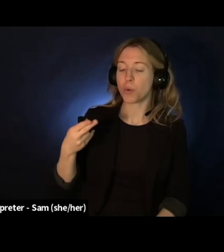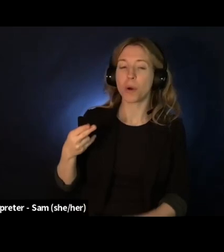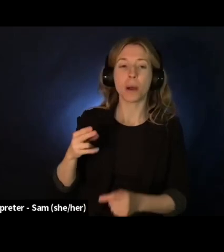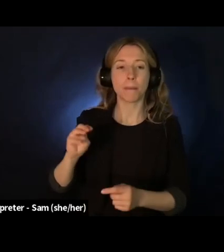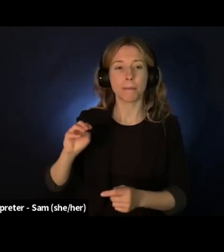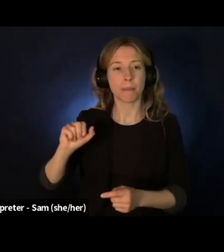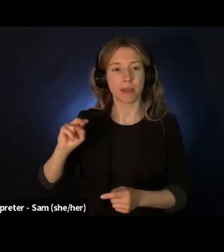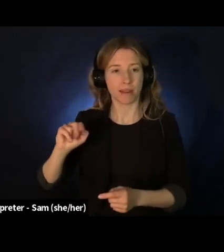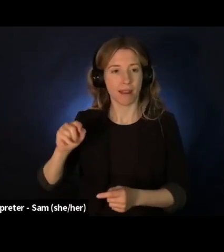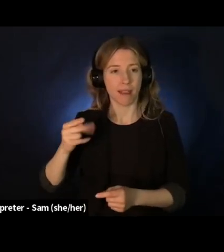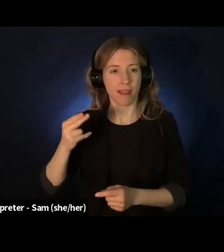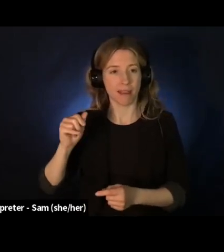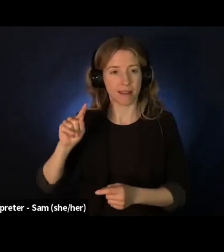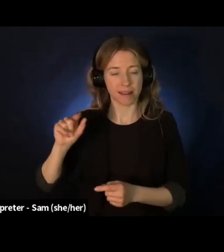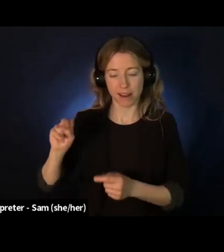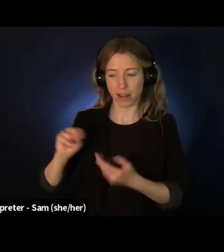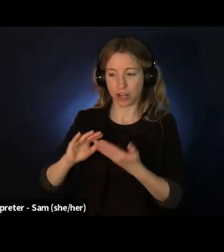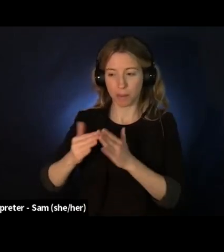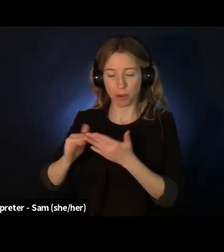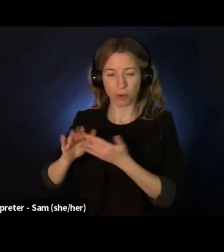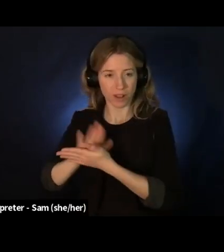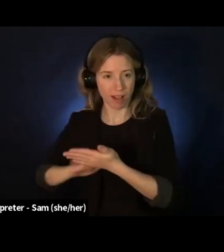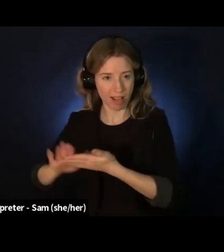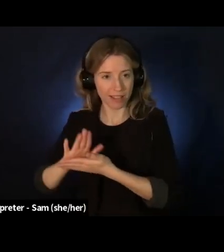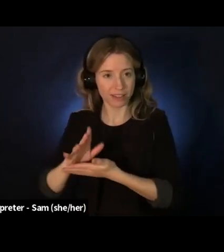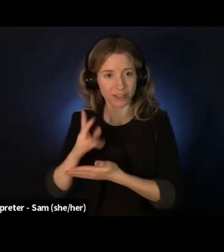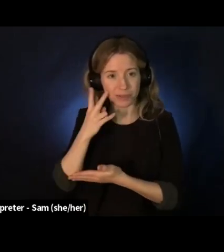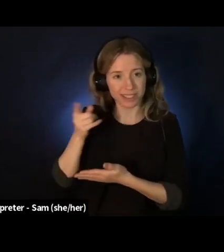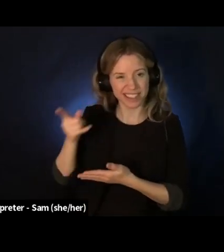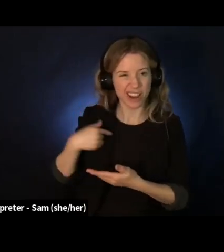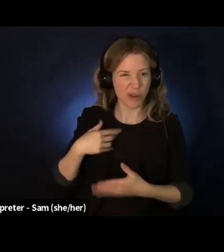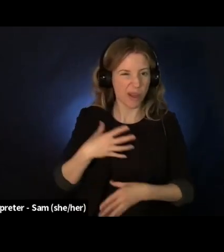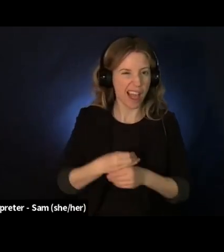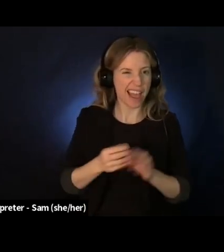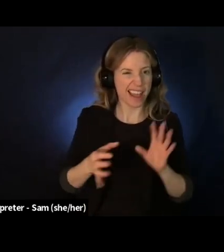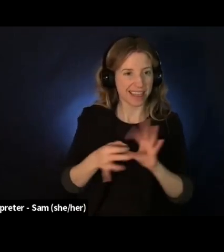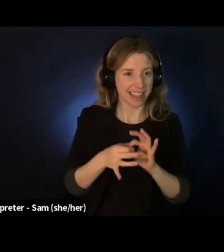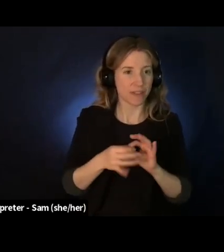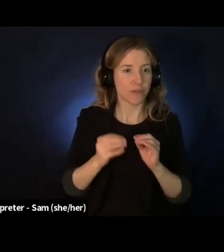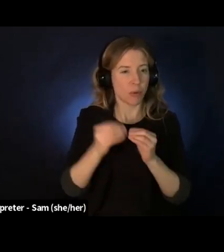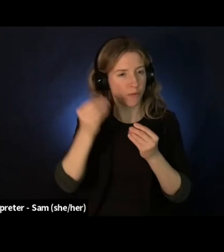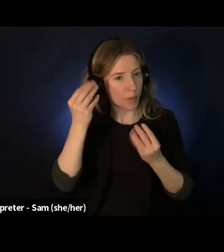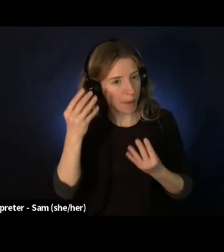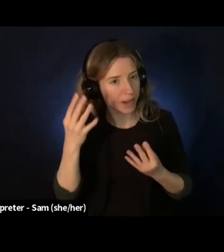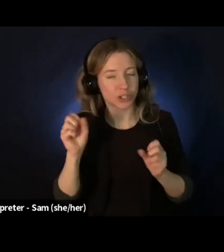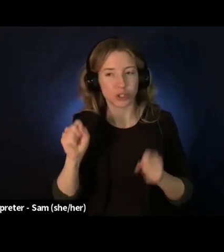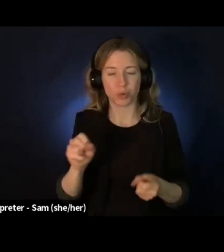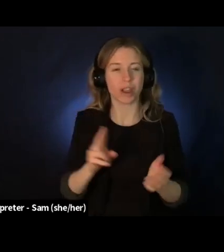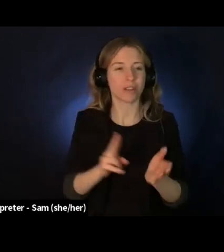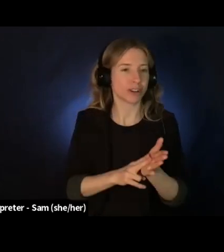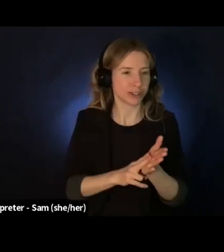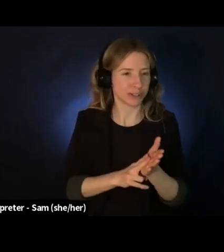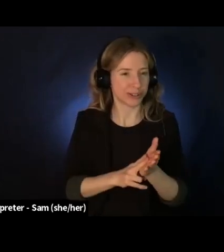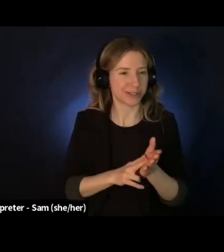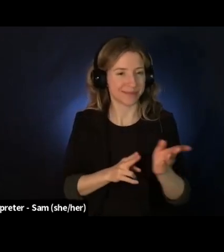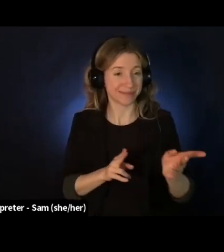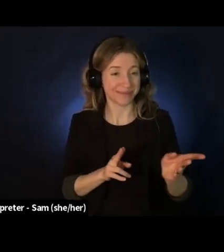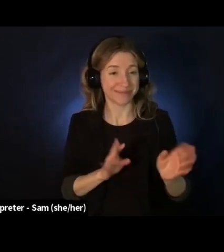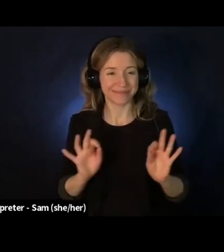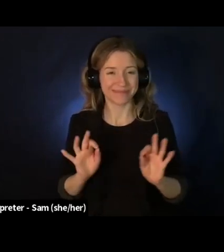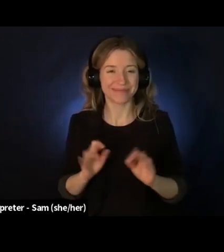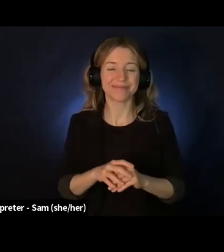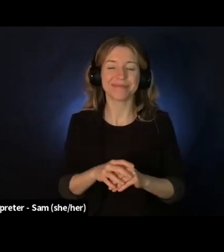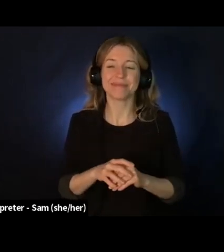I'm going to put a link in the chat for you to access more information on that and to register. And I'm just going to